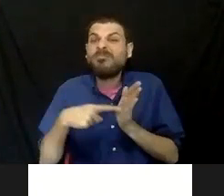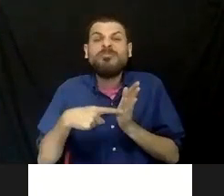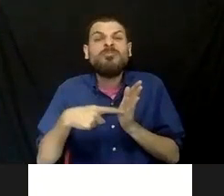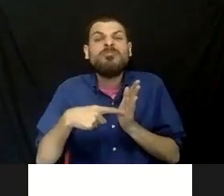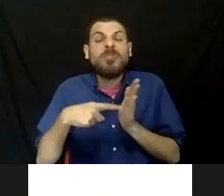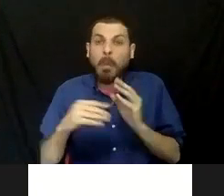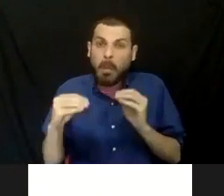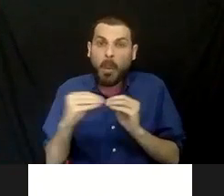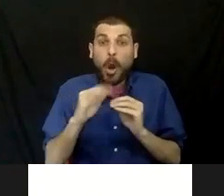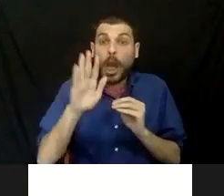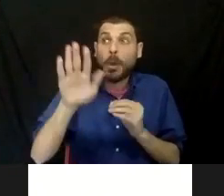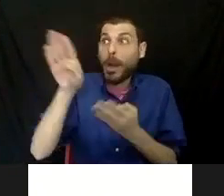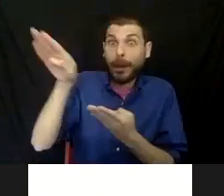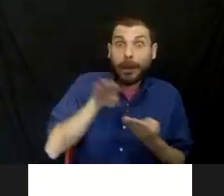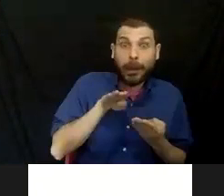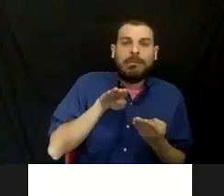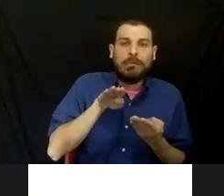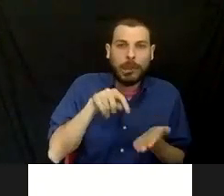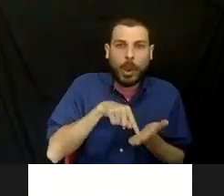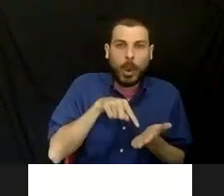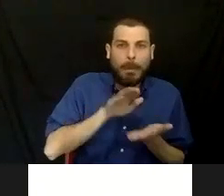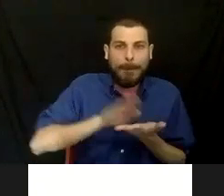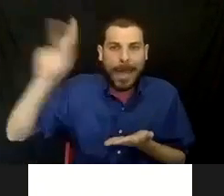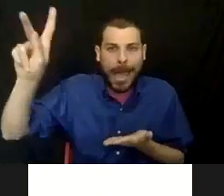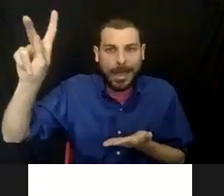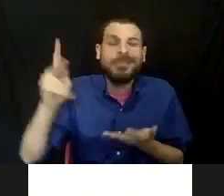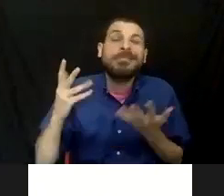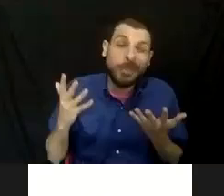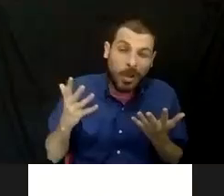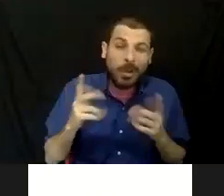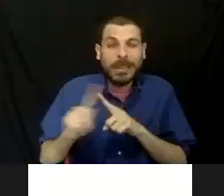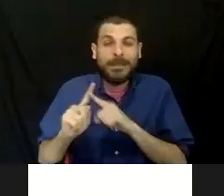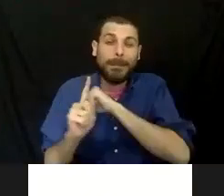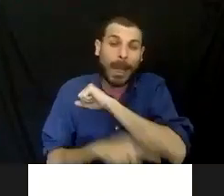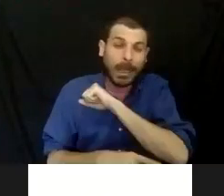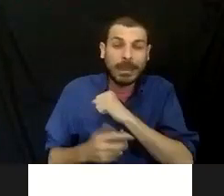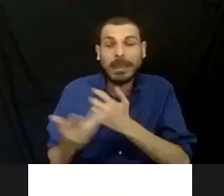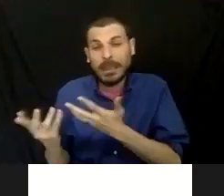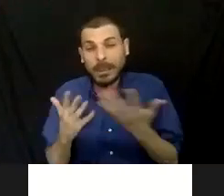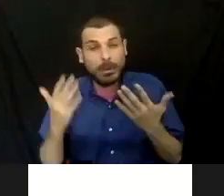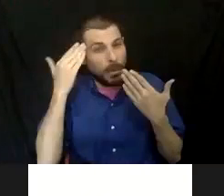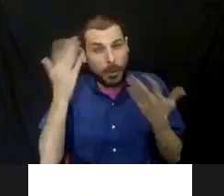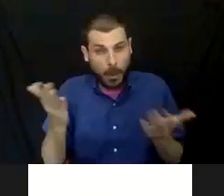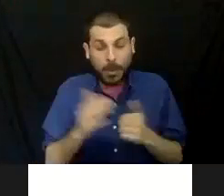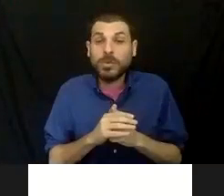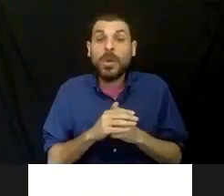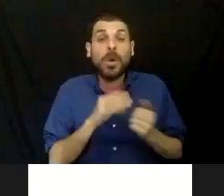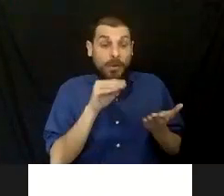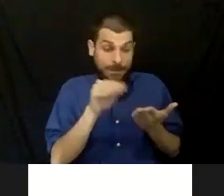benefit back, and other penalties. So, you want to make sure that you're telling the